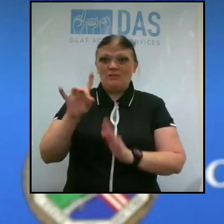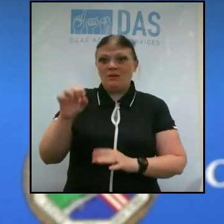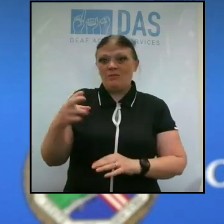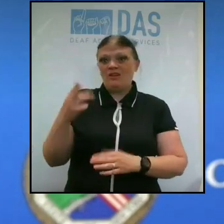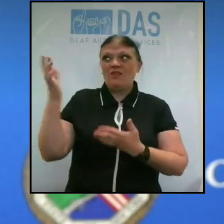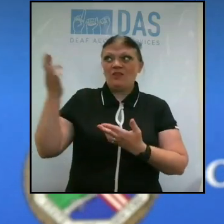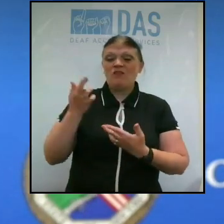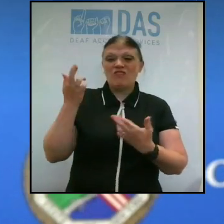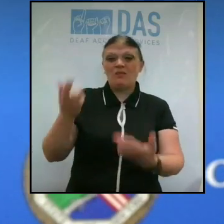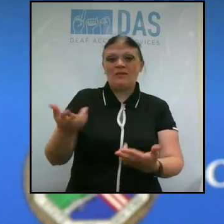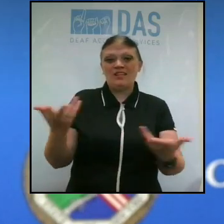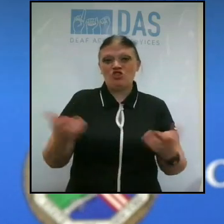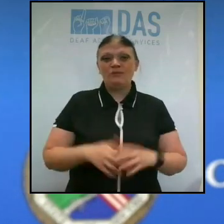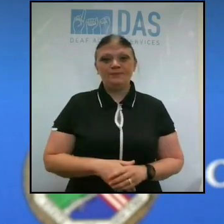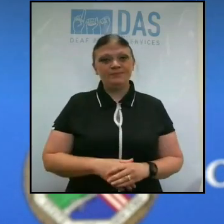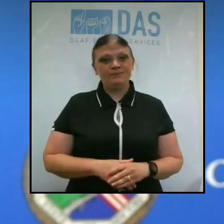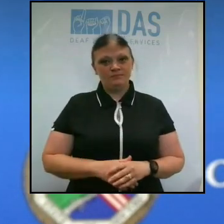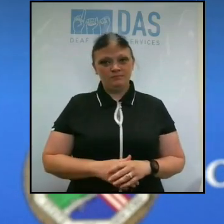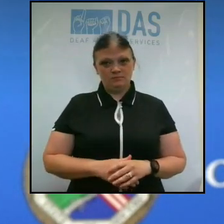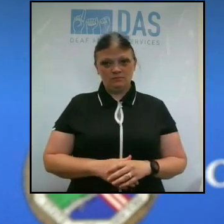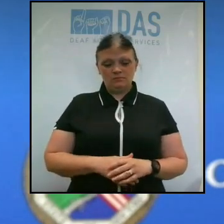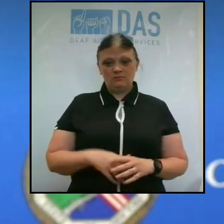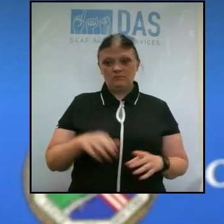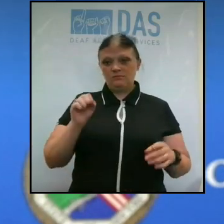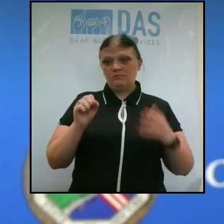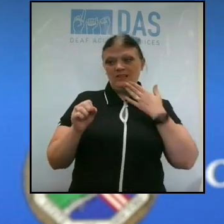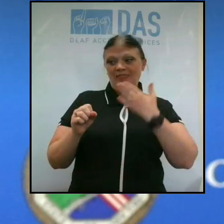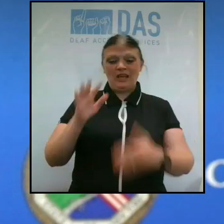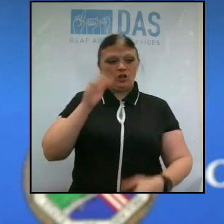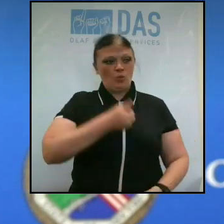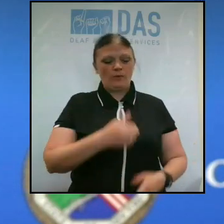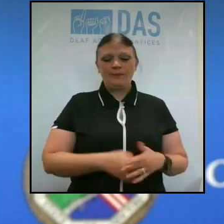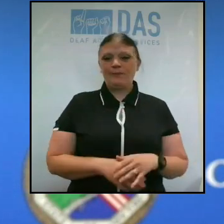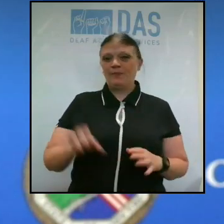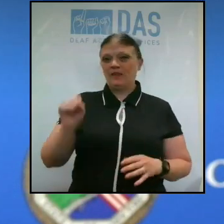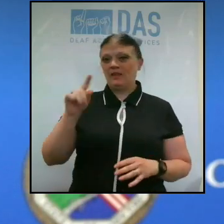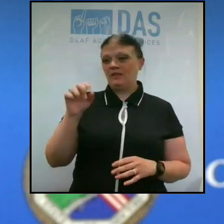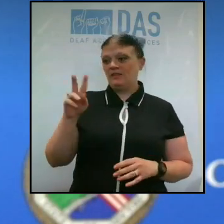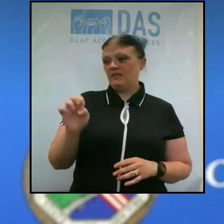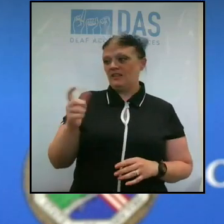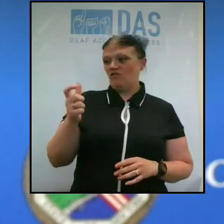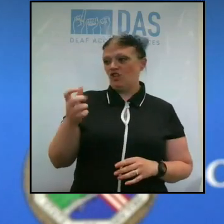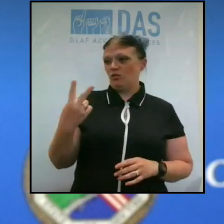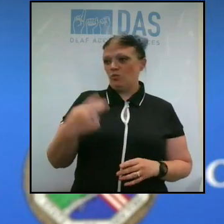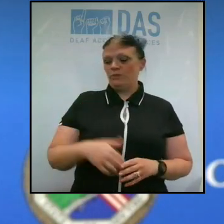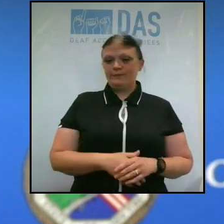their recommendation will be. Steve Thank Brown, you. You're welcome. Steve Brown, Channel 2.